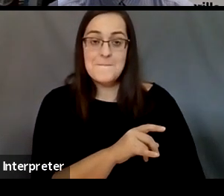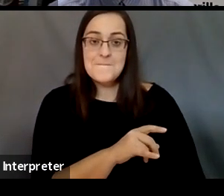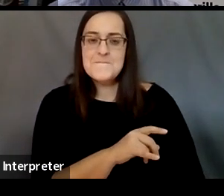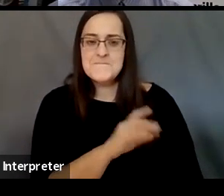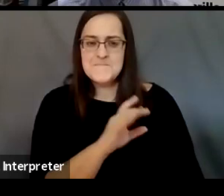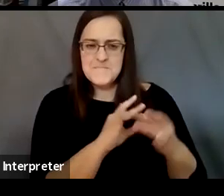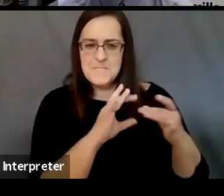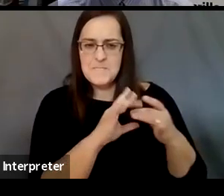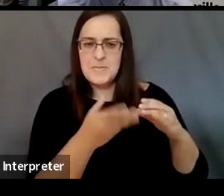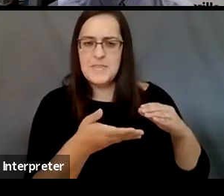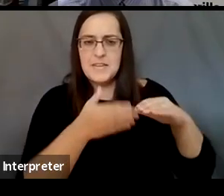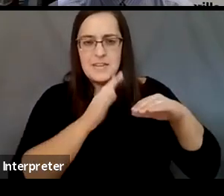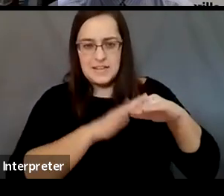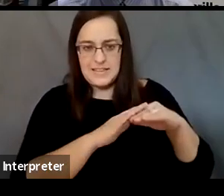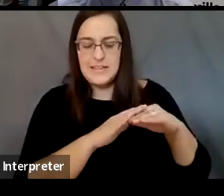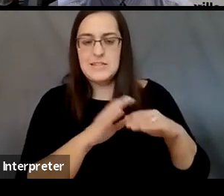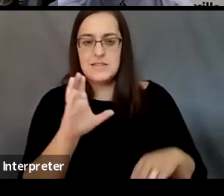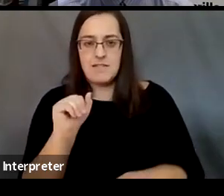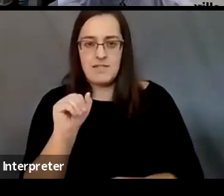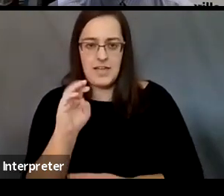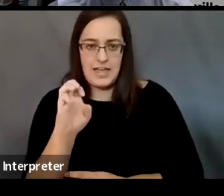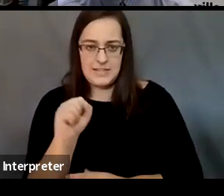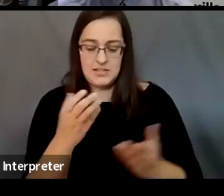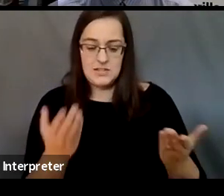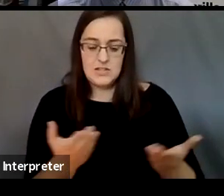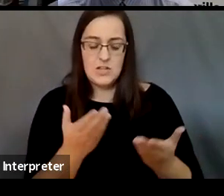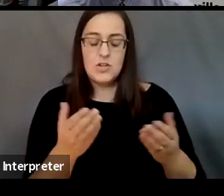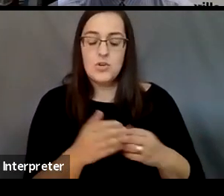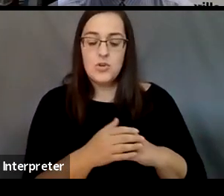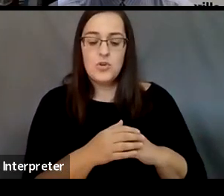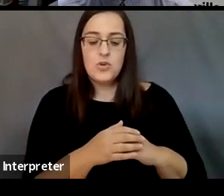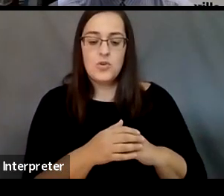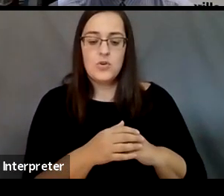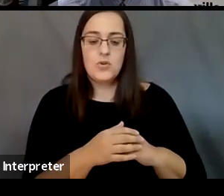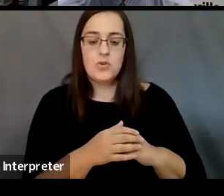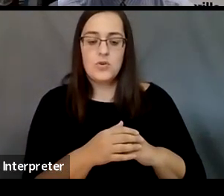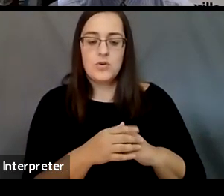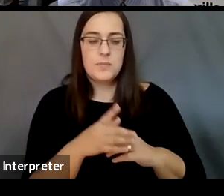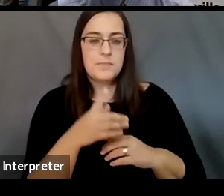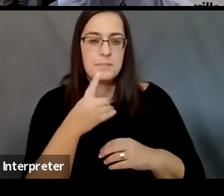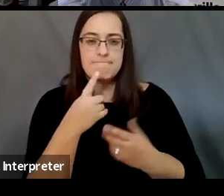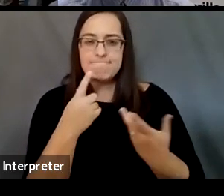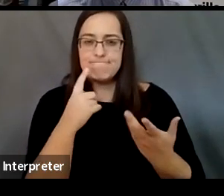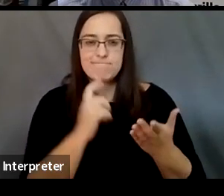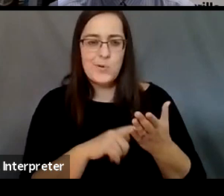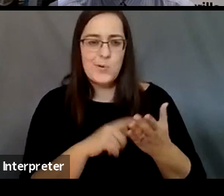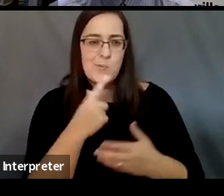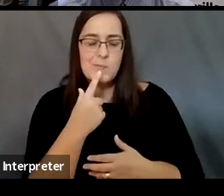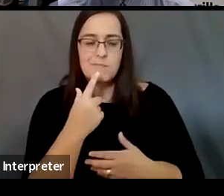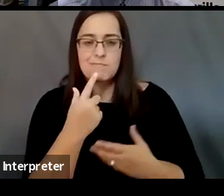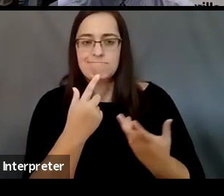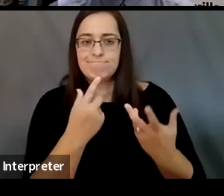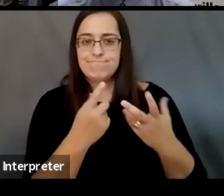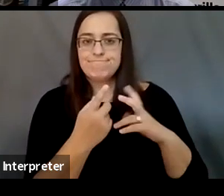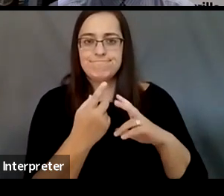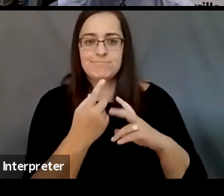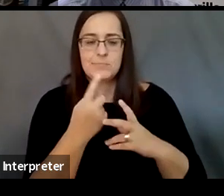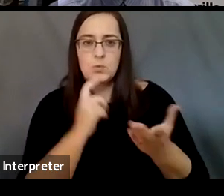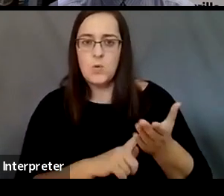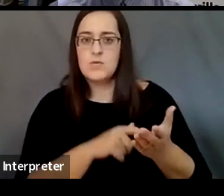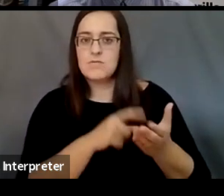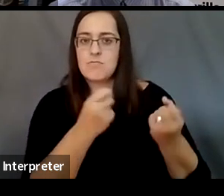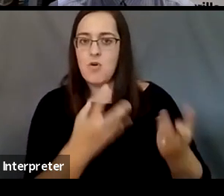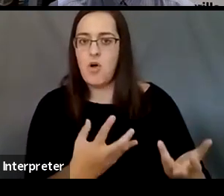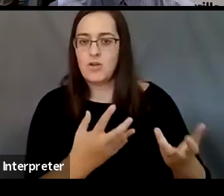the increase in cases. Is there any red flags that you can think of that might have caused that, or?